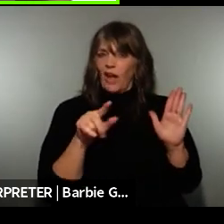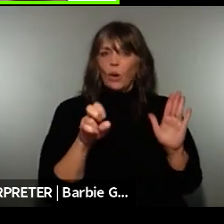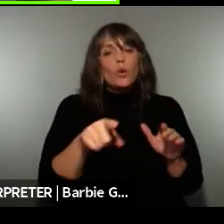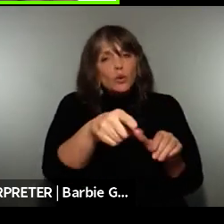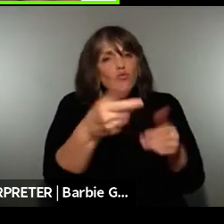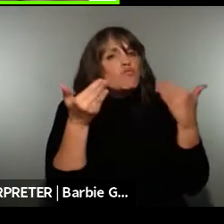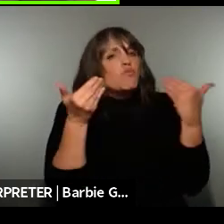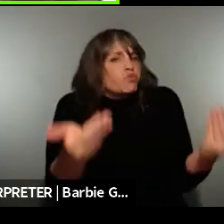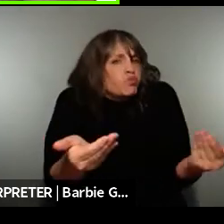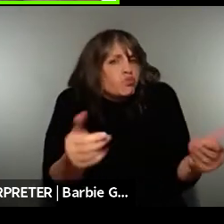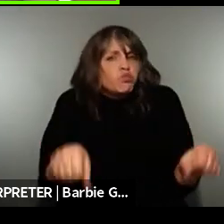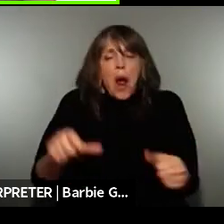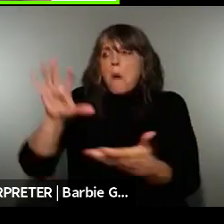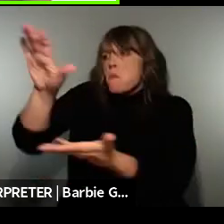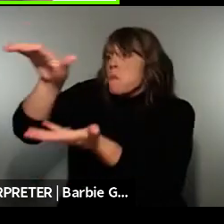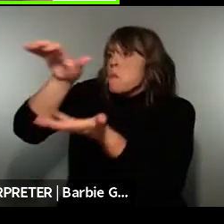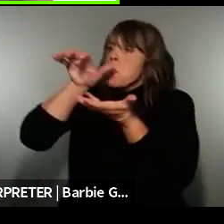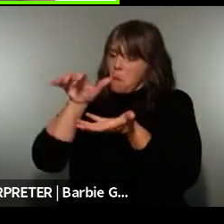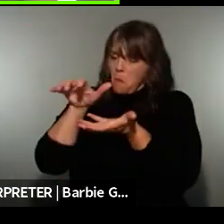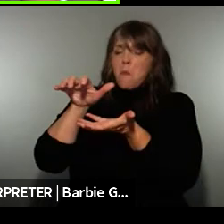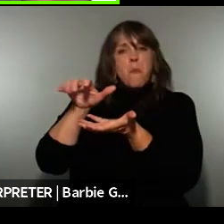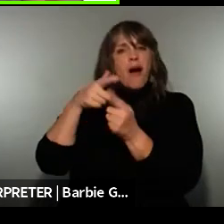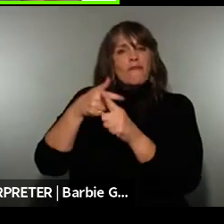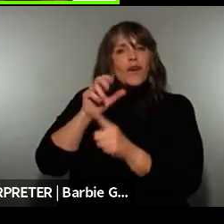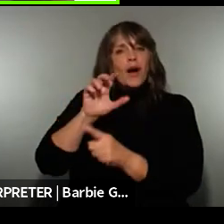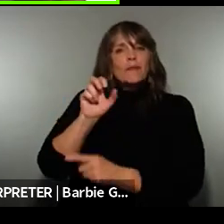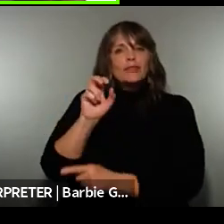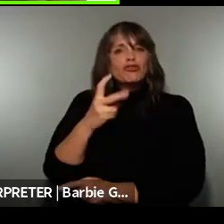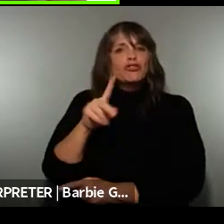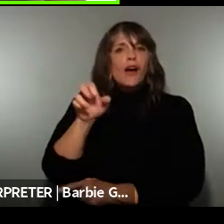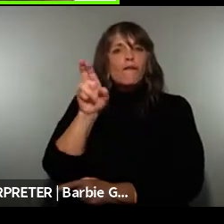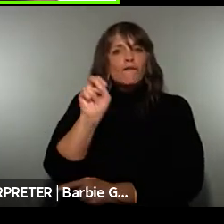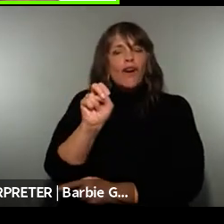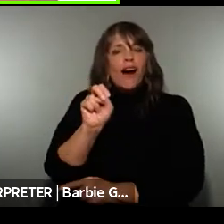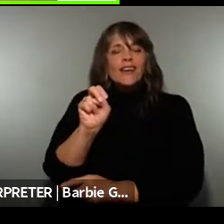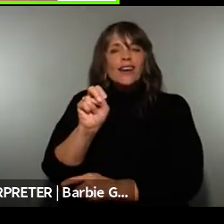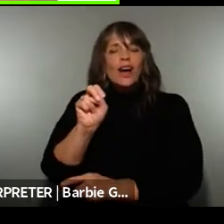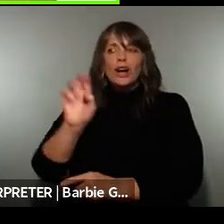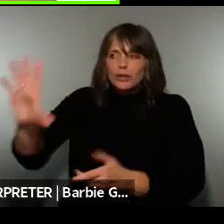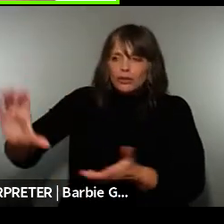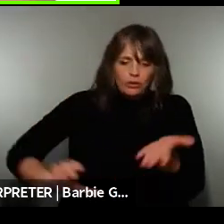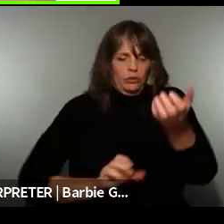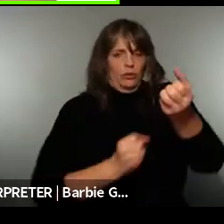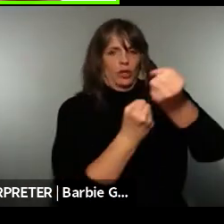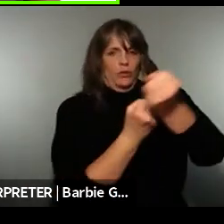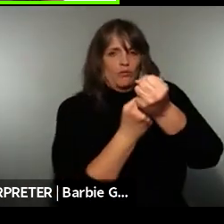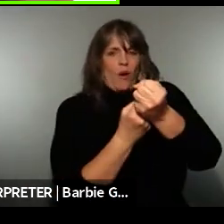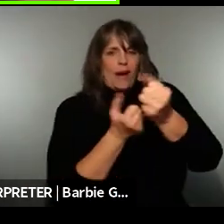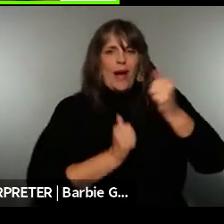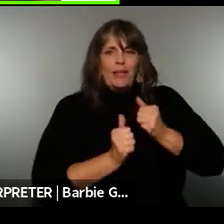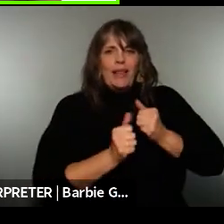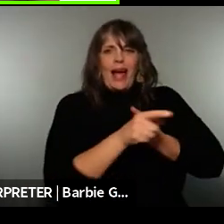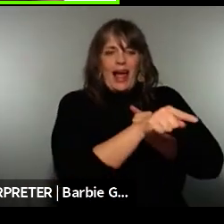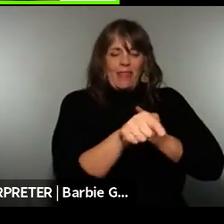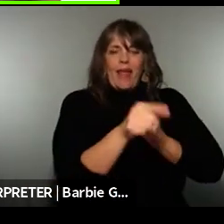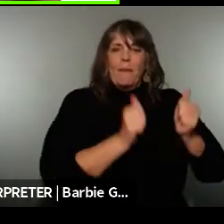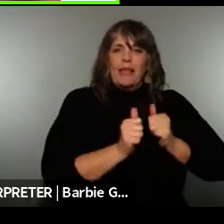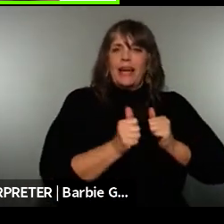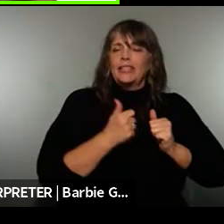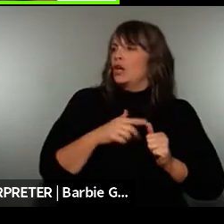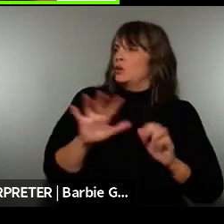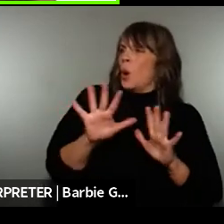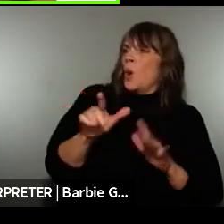allowing Chevron to continue to exist while putting up a play that says, no, no, no, that's bad. There's a hypocrisy